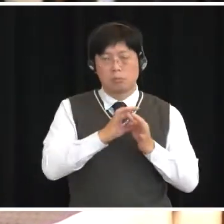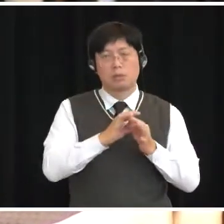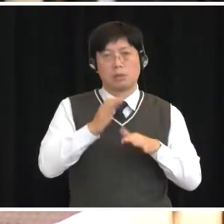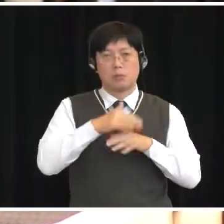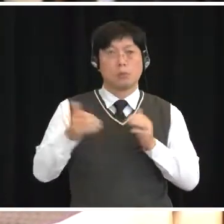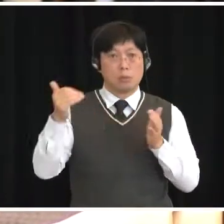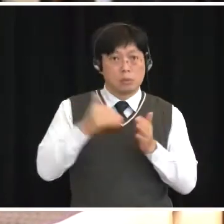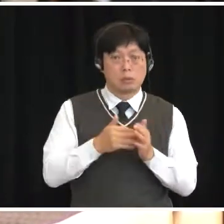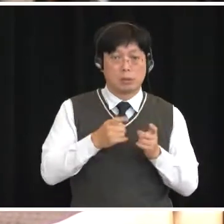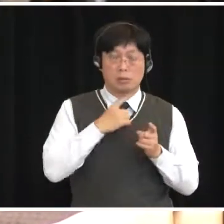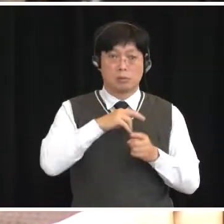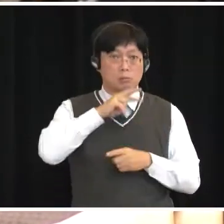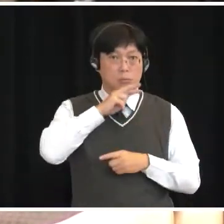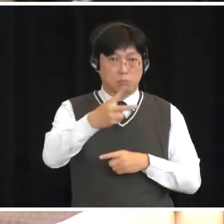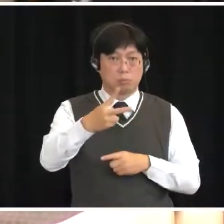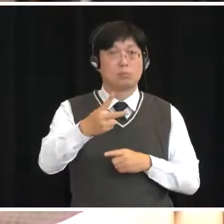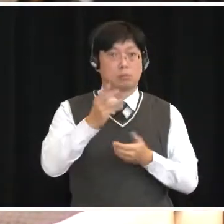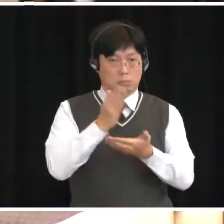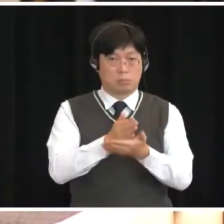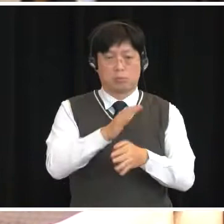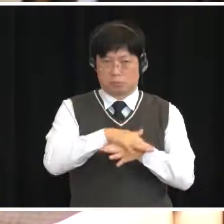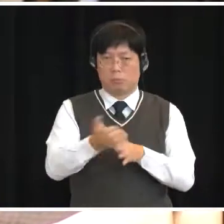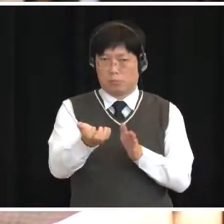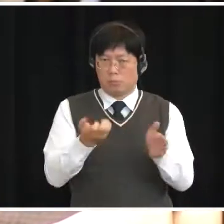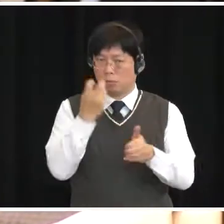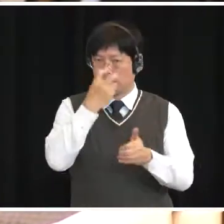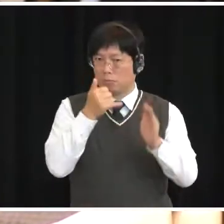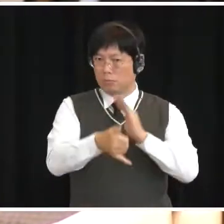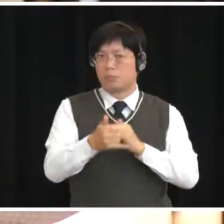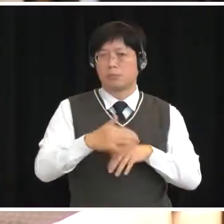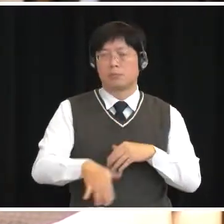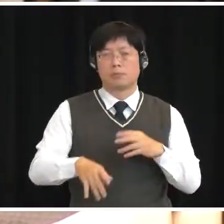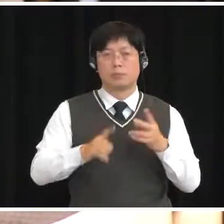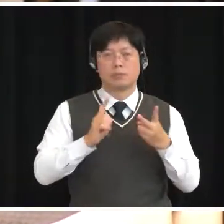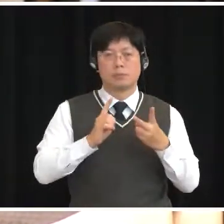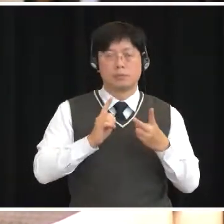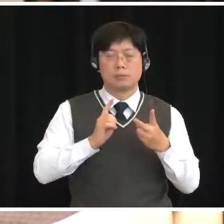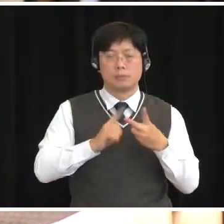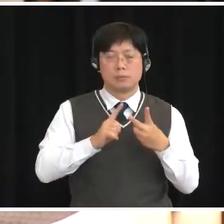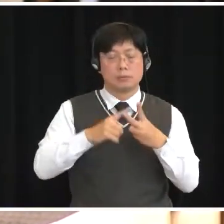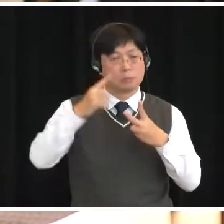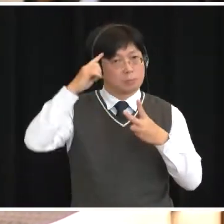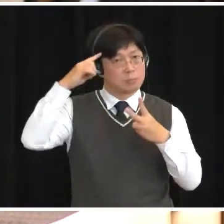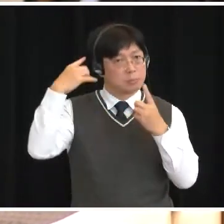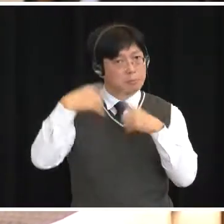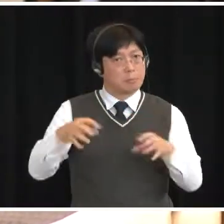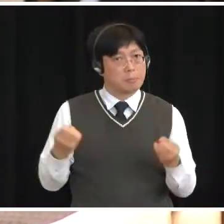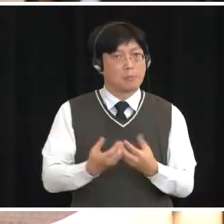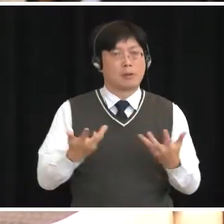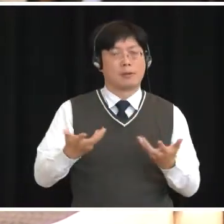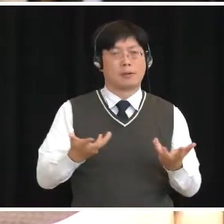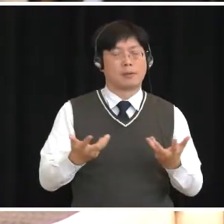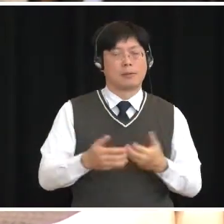for premature infants. We care for these infants all the way till they are 2 years